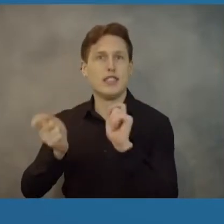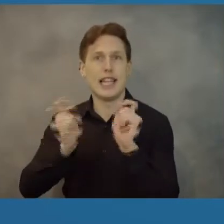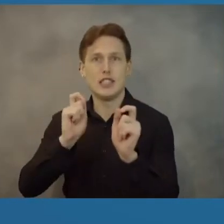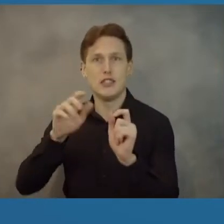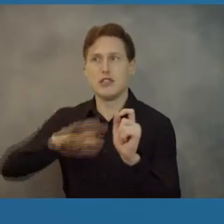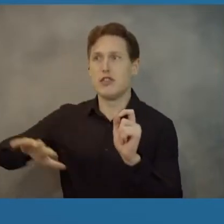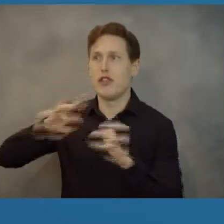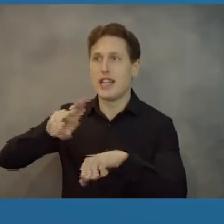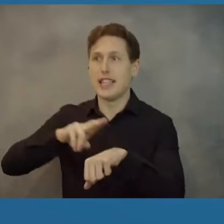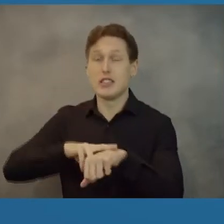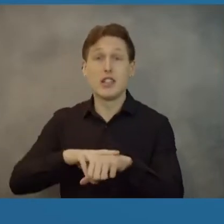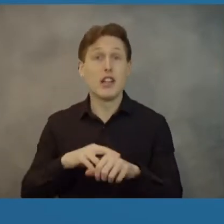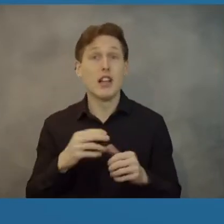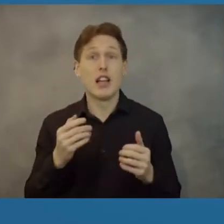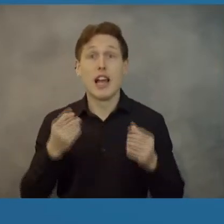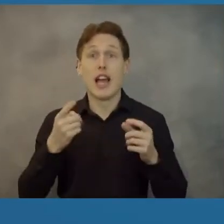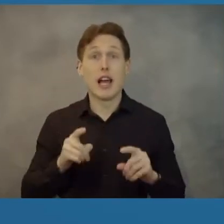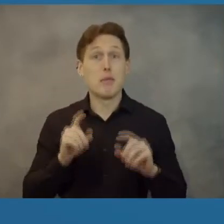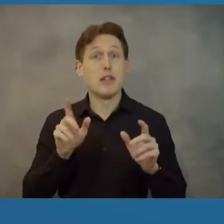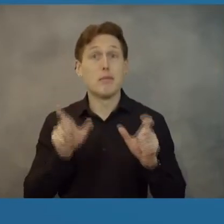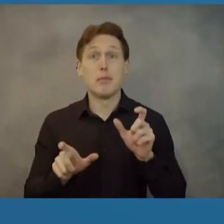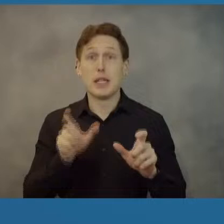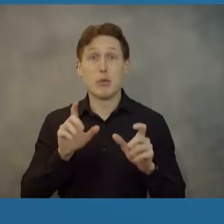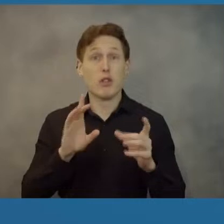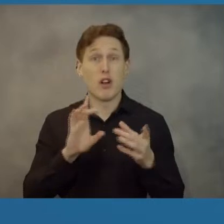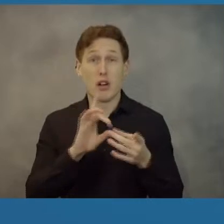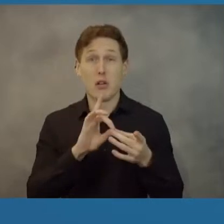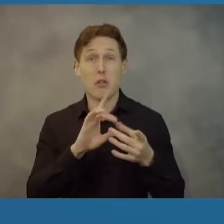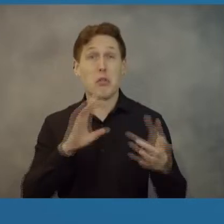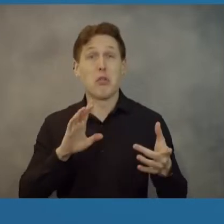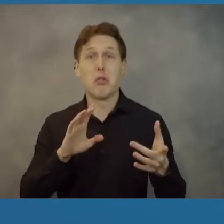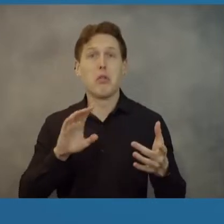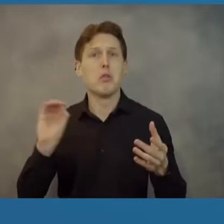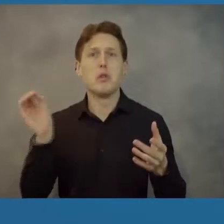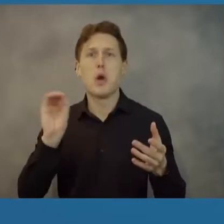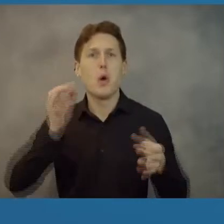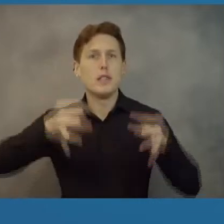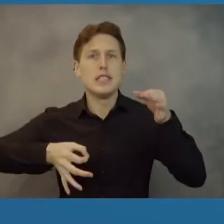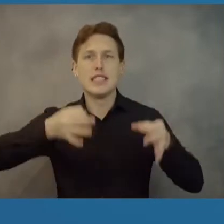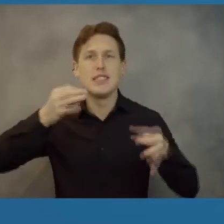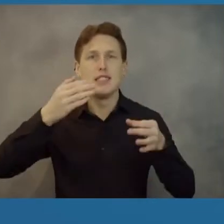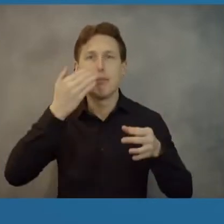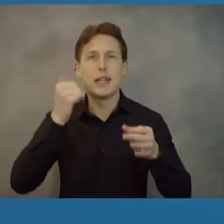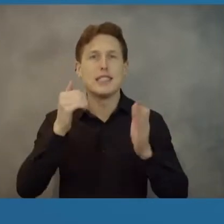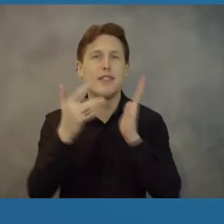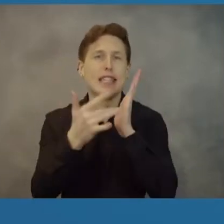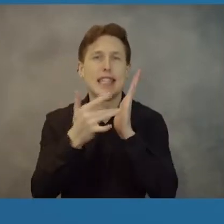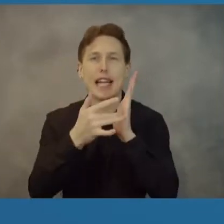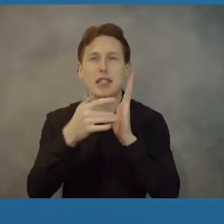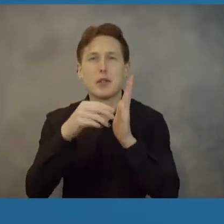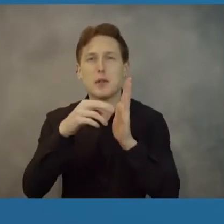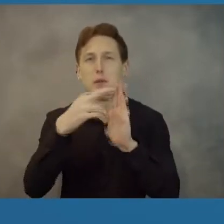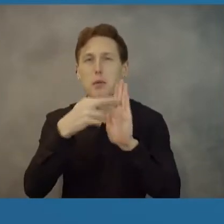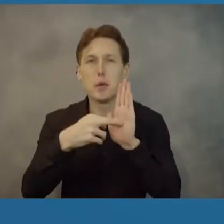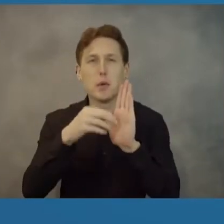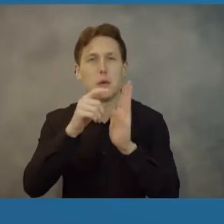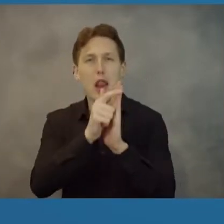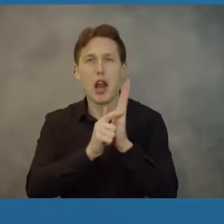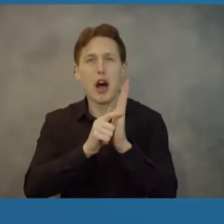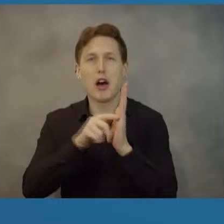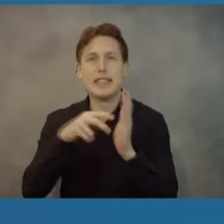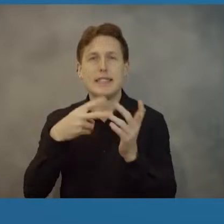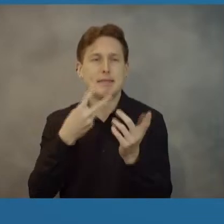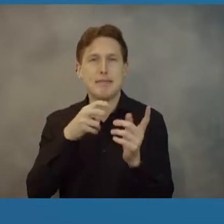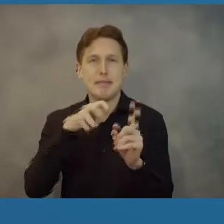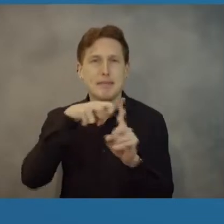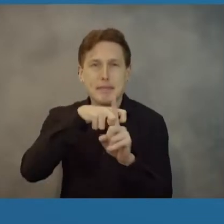because of a technicality, unrelated to guilt or innocence, walking free, those days need to end, and they're going to be over